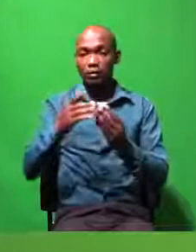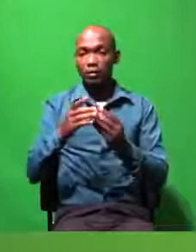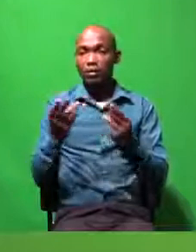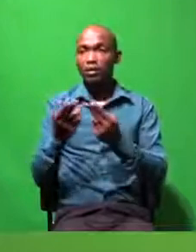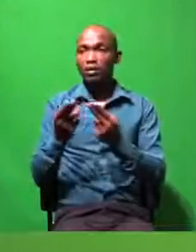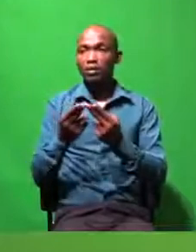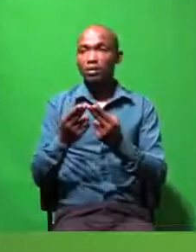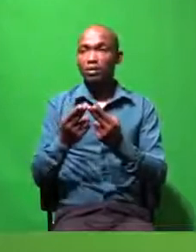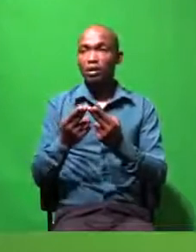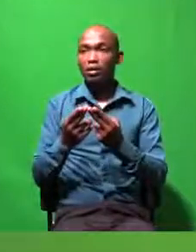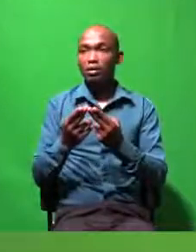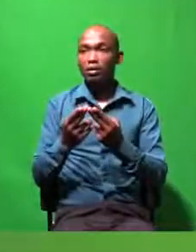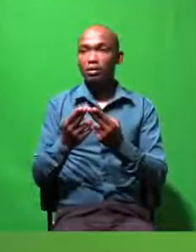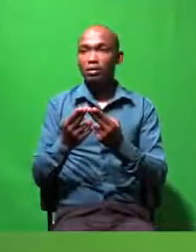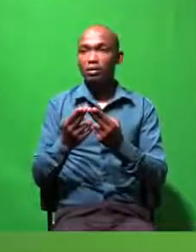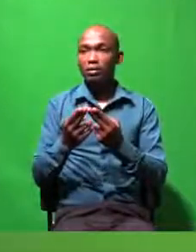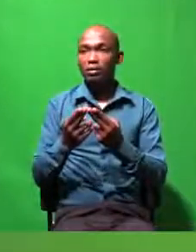degrees. Next,